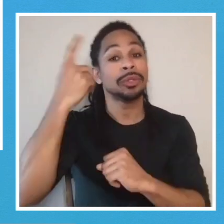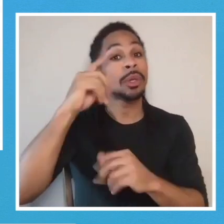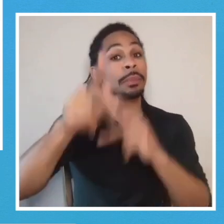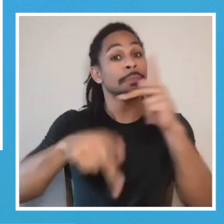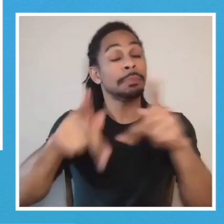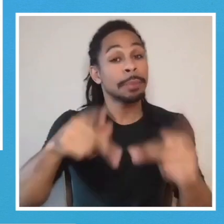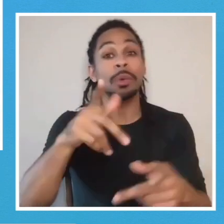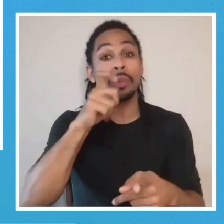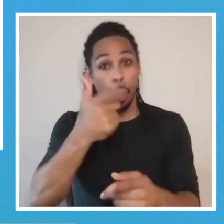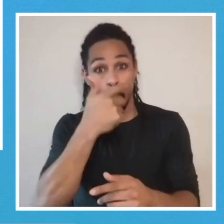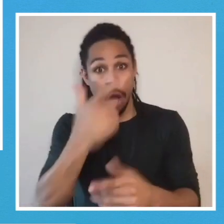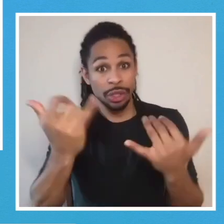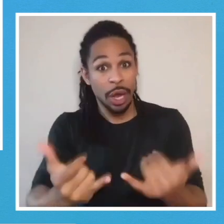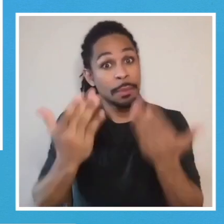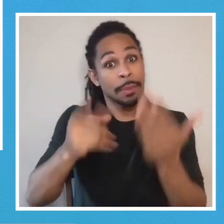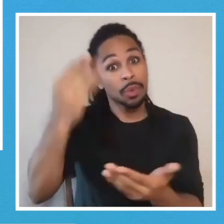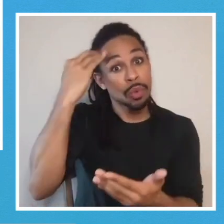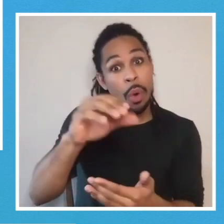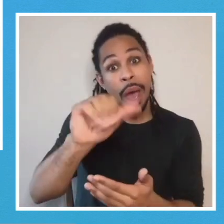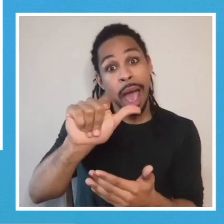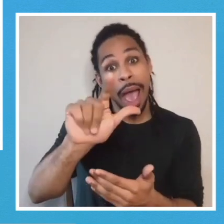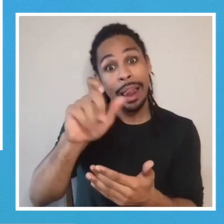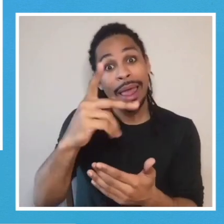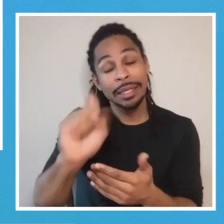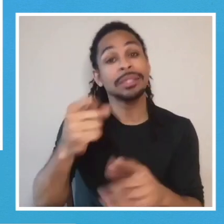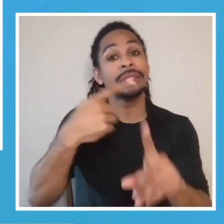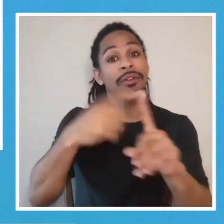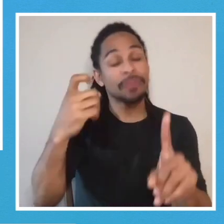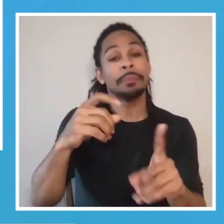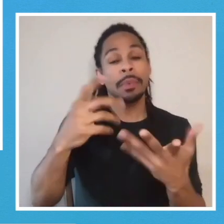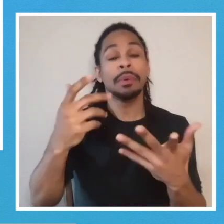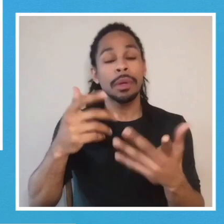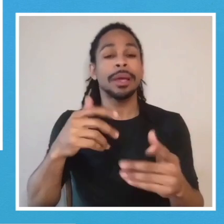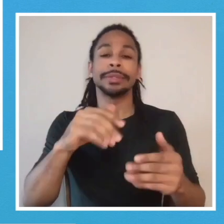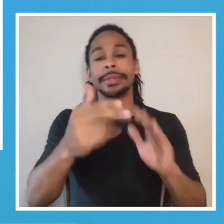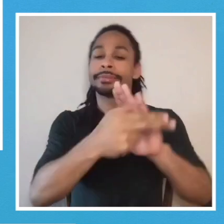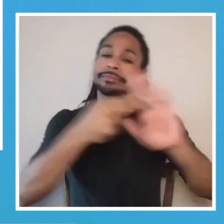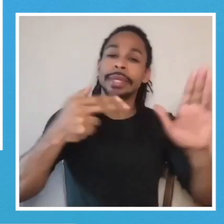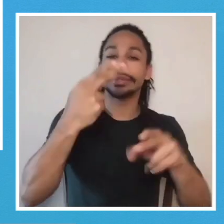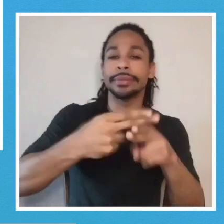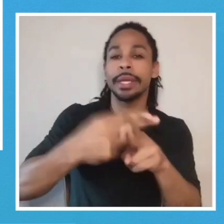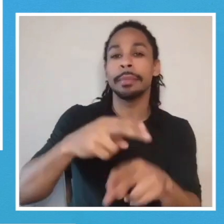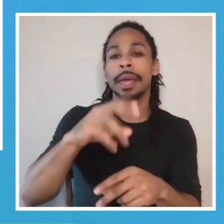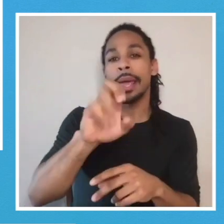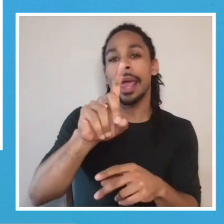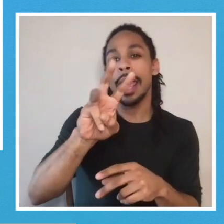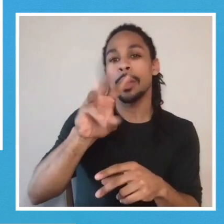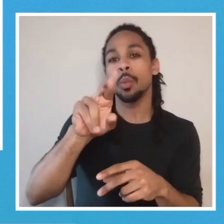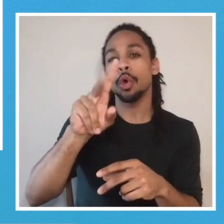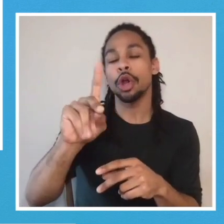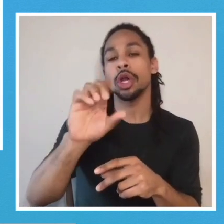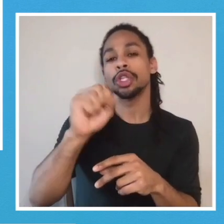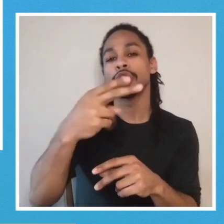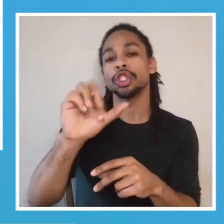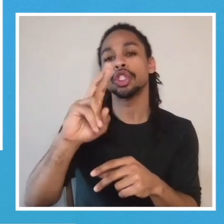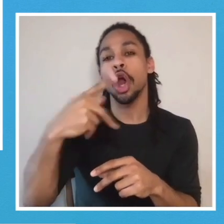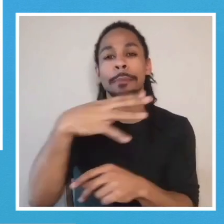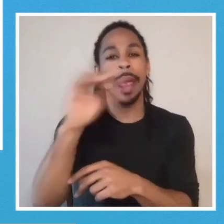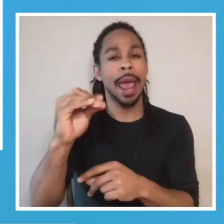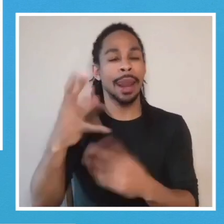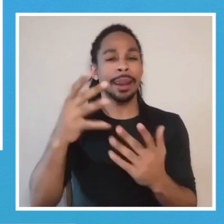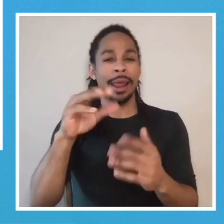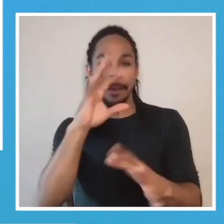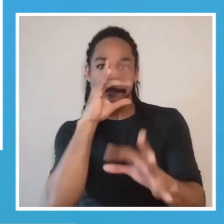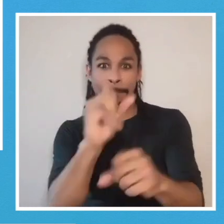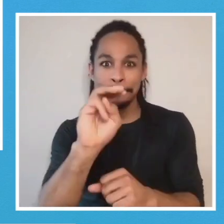know Alex from his stage name, Edward Sharpe, which is part of his band Edward Sharpe and the Magnetic Zeros. He's a Golden Globe